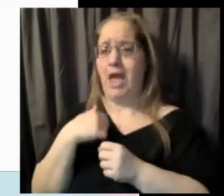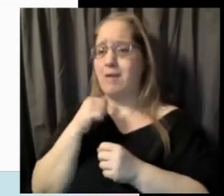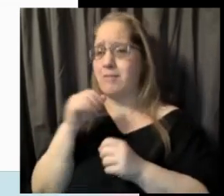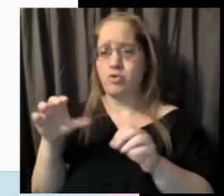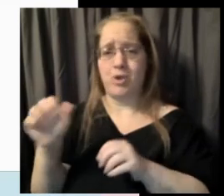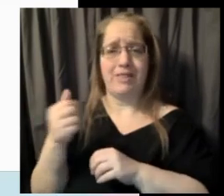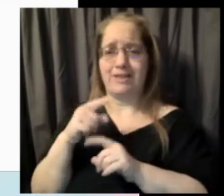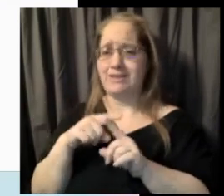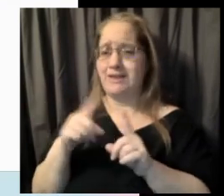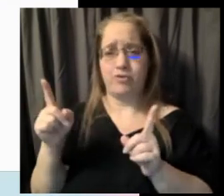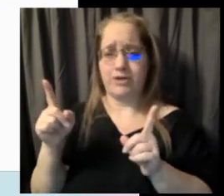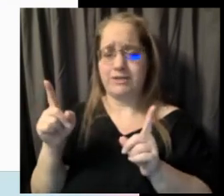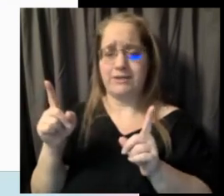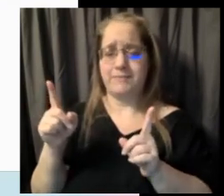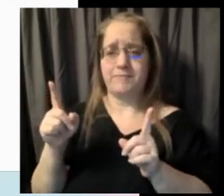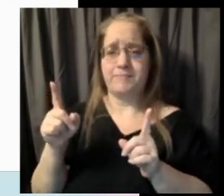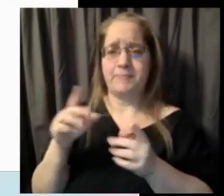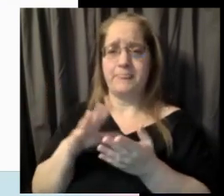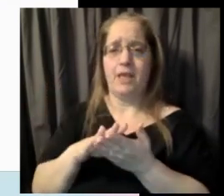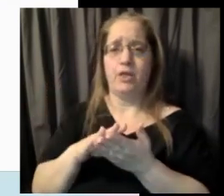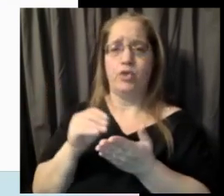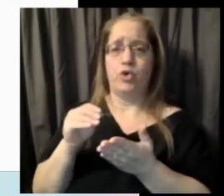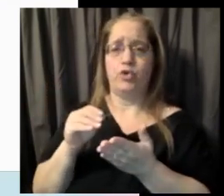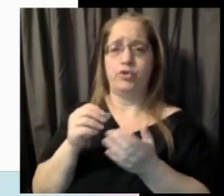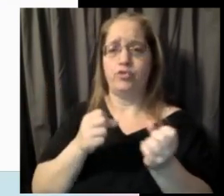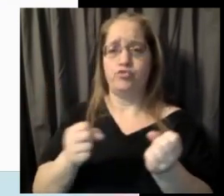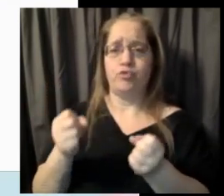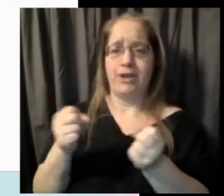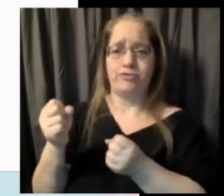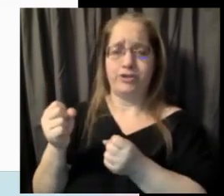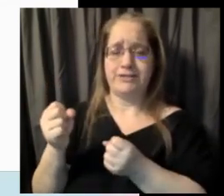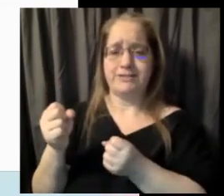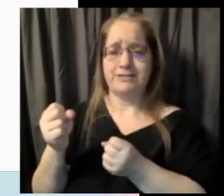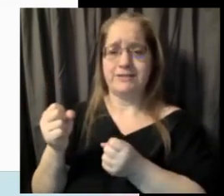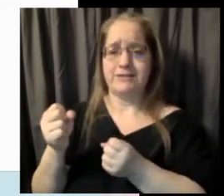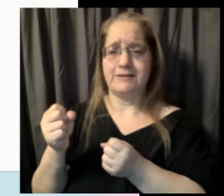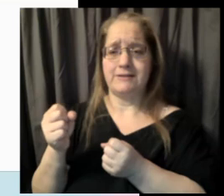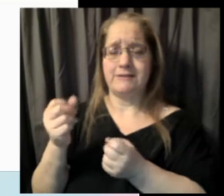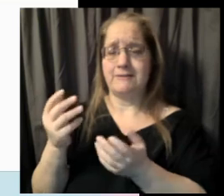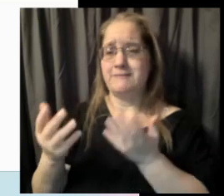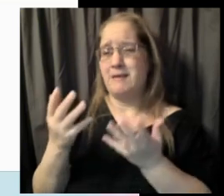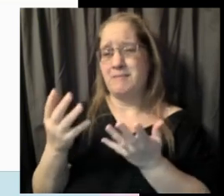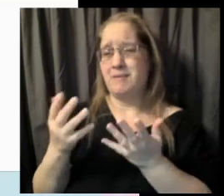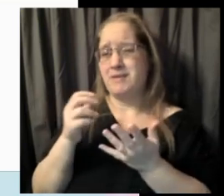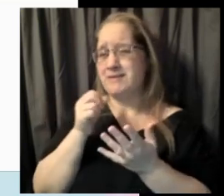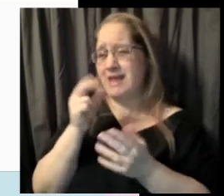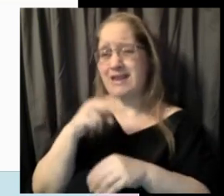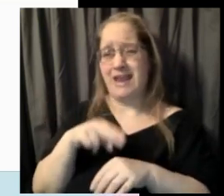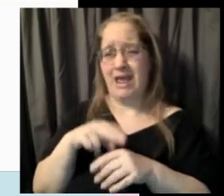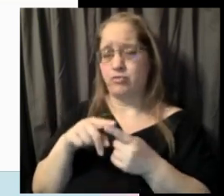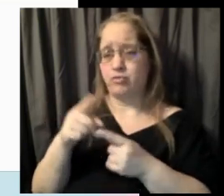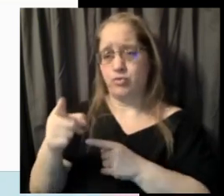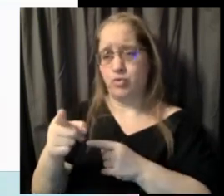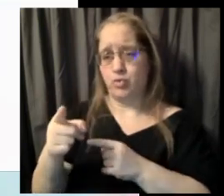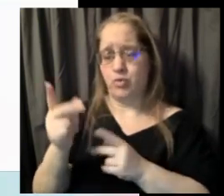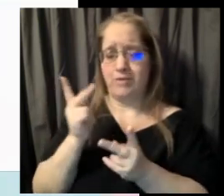not doing anything different. It's just learning what those strategies are. They may not just come natural to you. So I